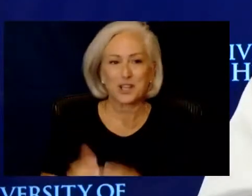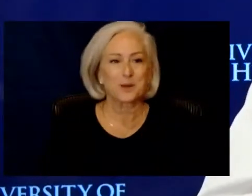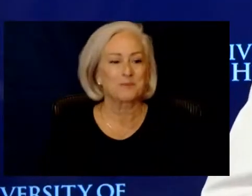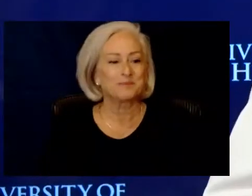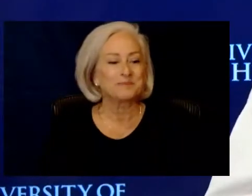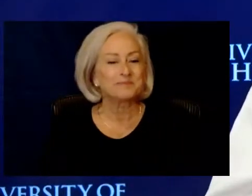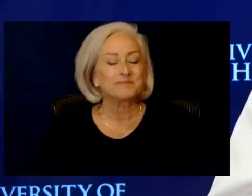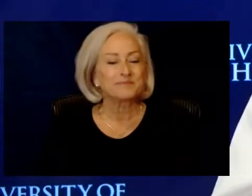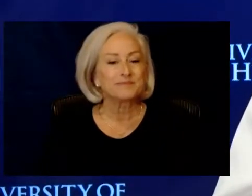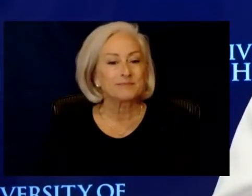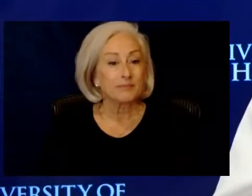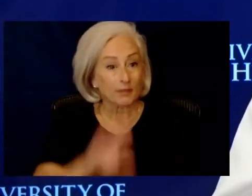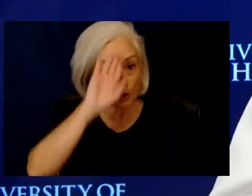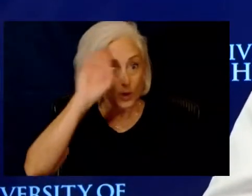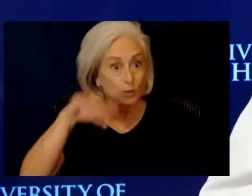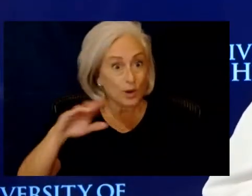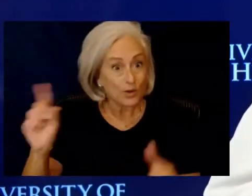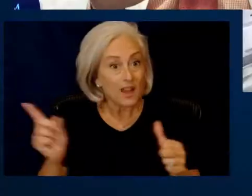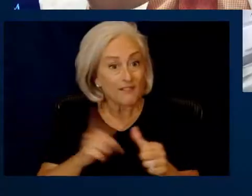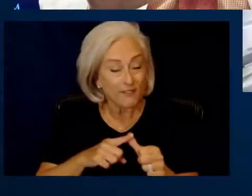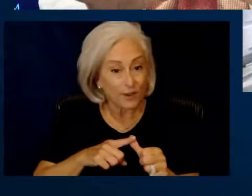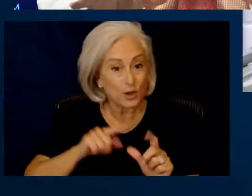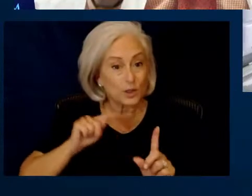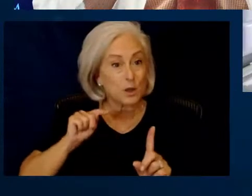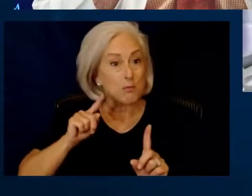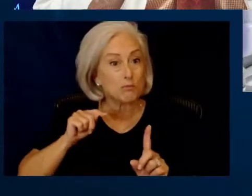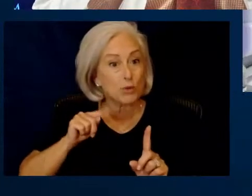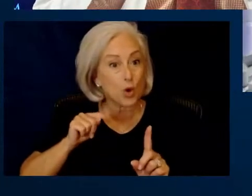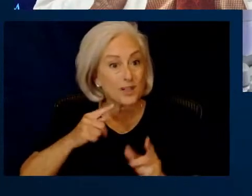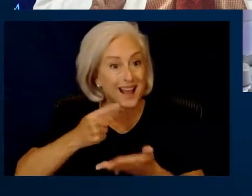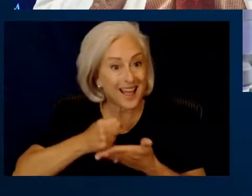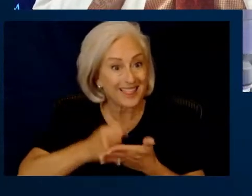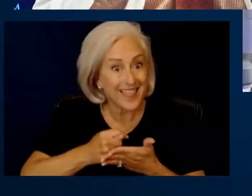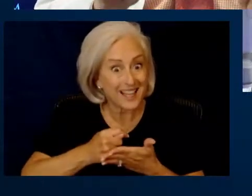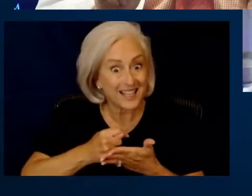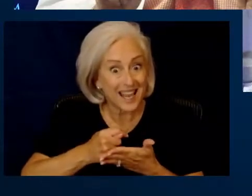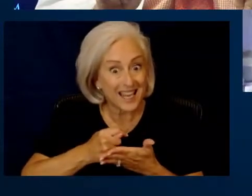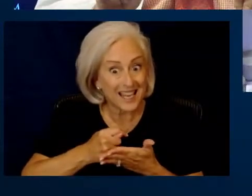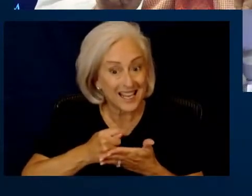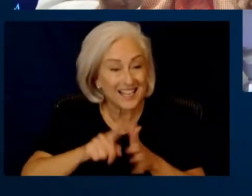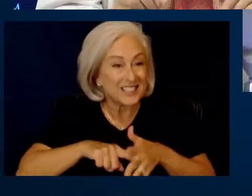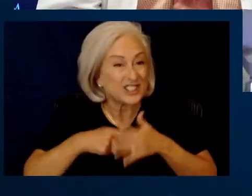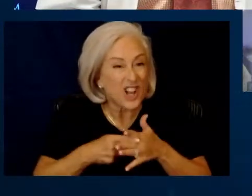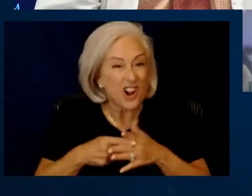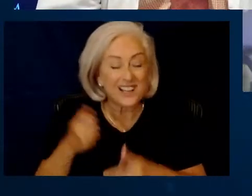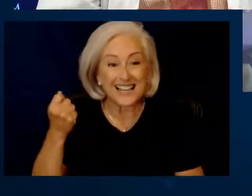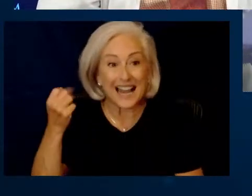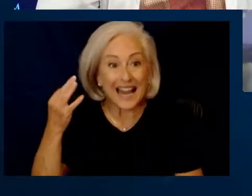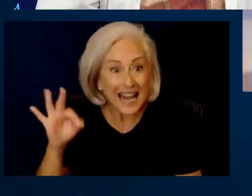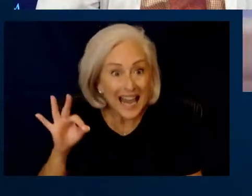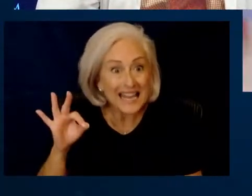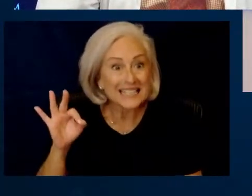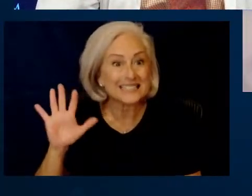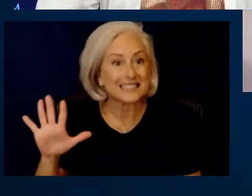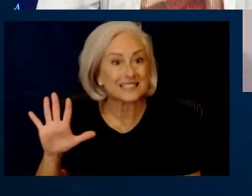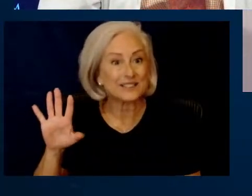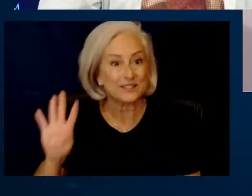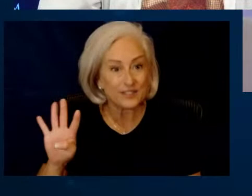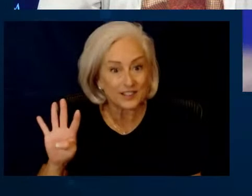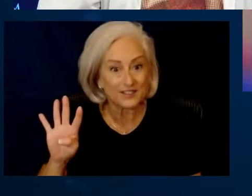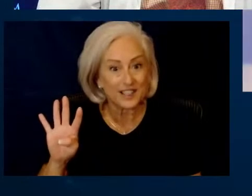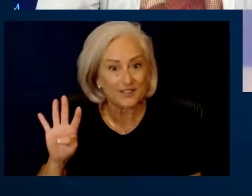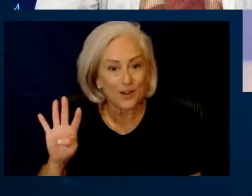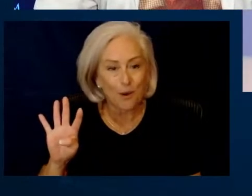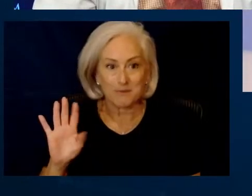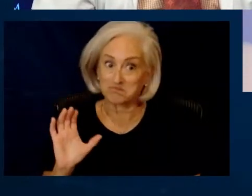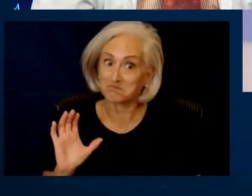first proton therapy treatments for cancer were delivered, wait for it, in 1954? I bet the equipment looked a little different back then. Since that